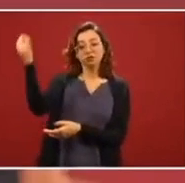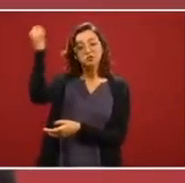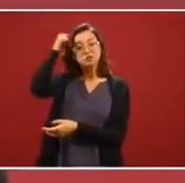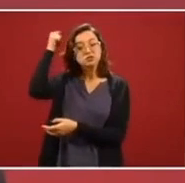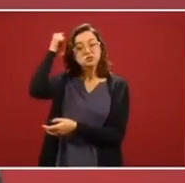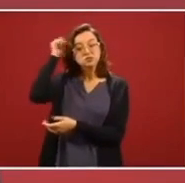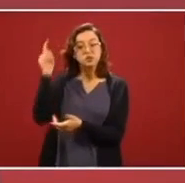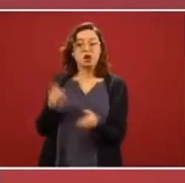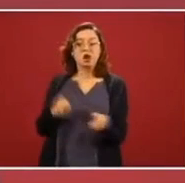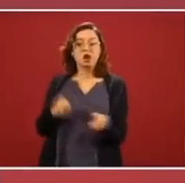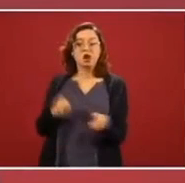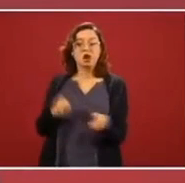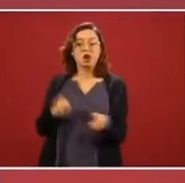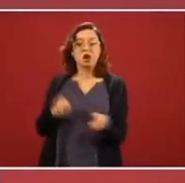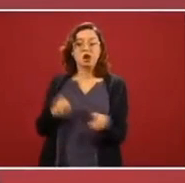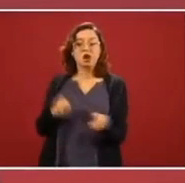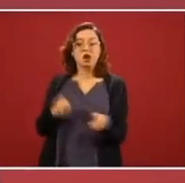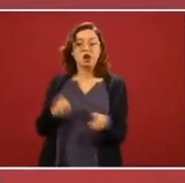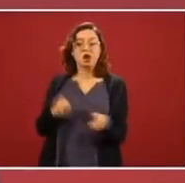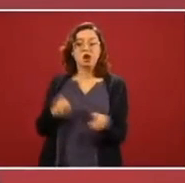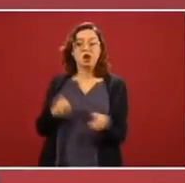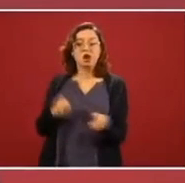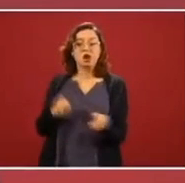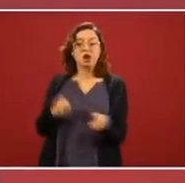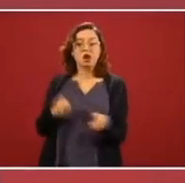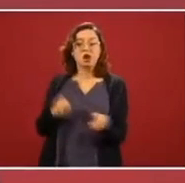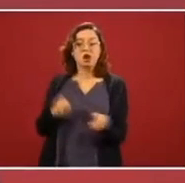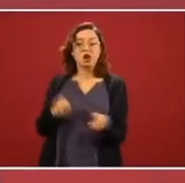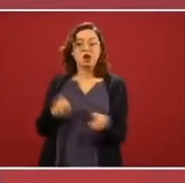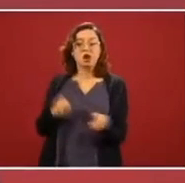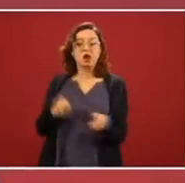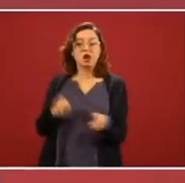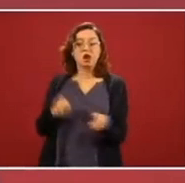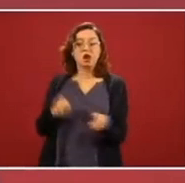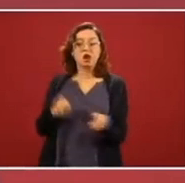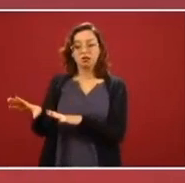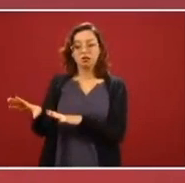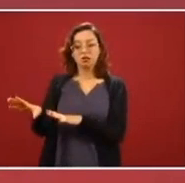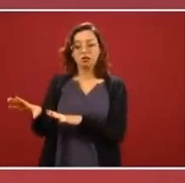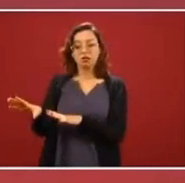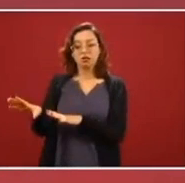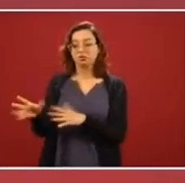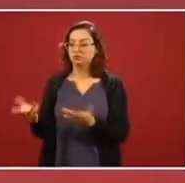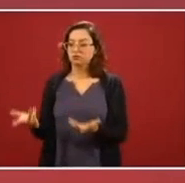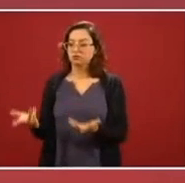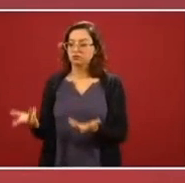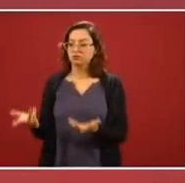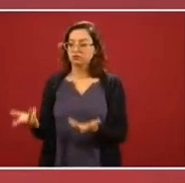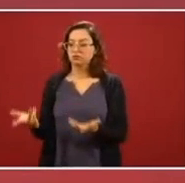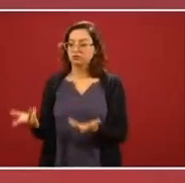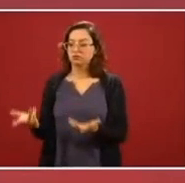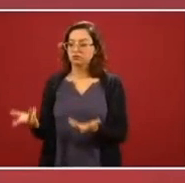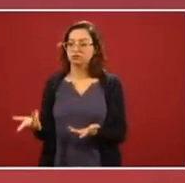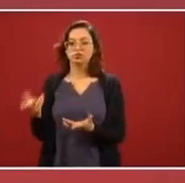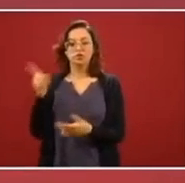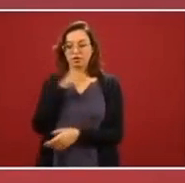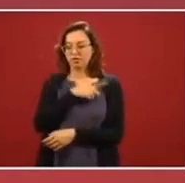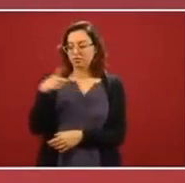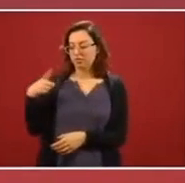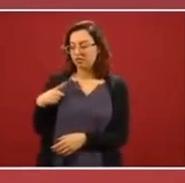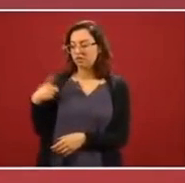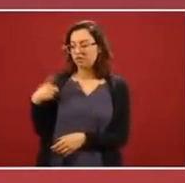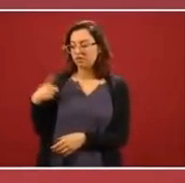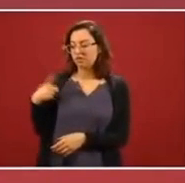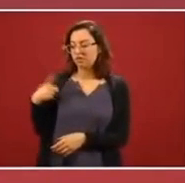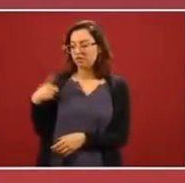les adelanto es which I am telling you ahead of time is un parque a park,